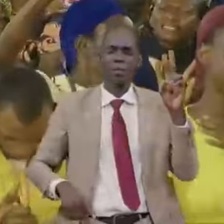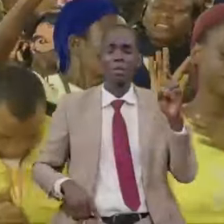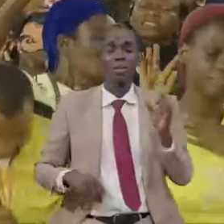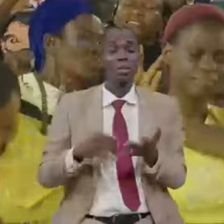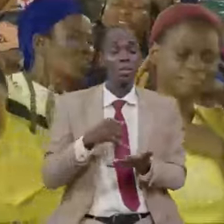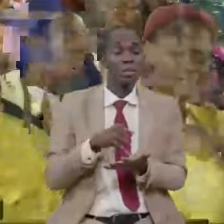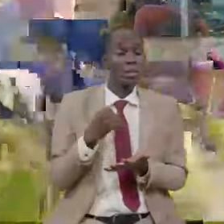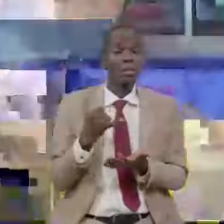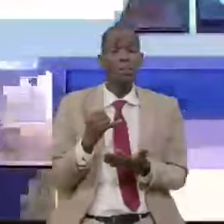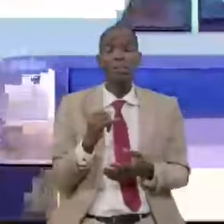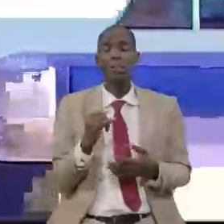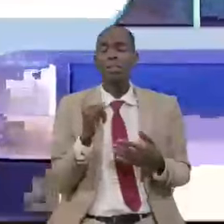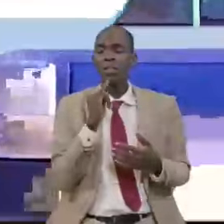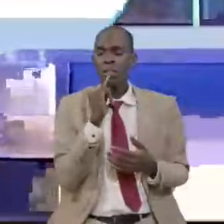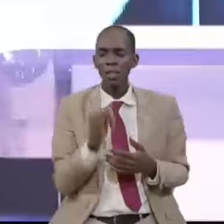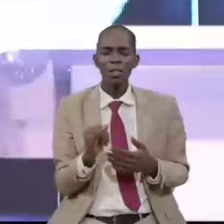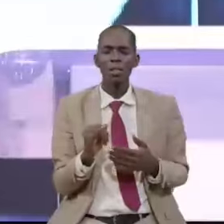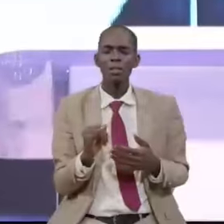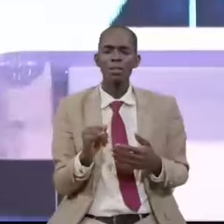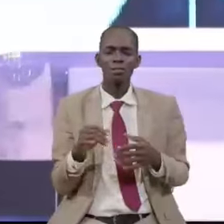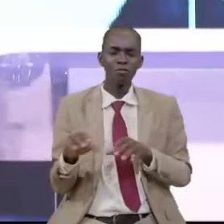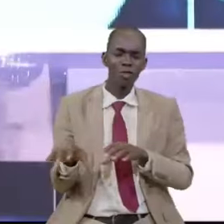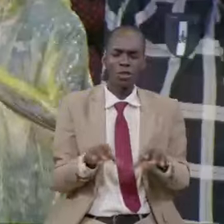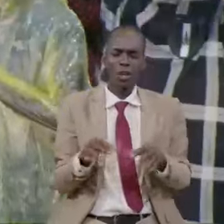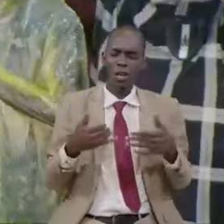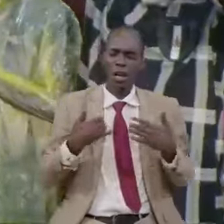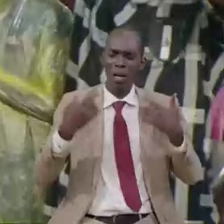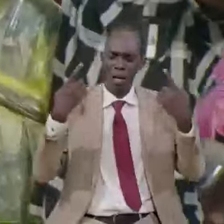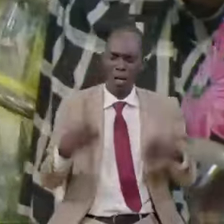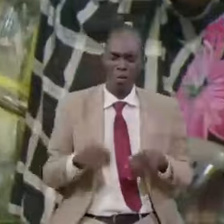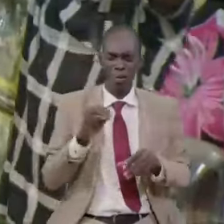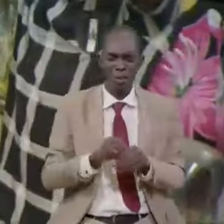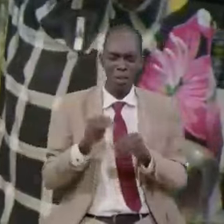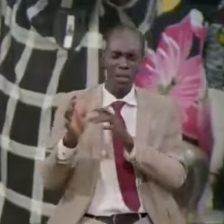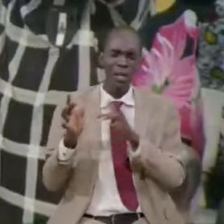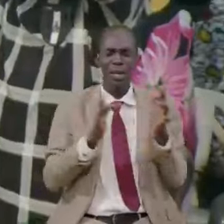is done in Jesus' name.